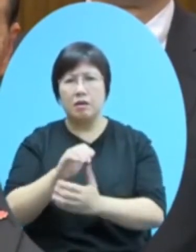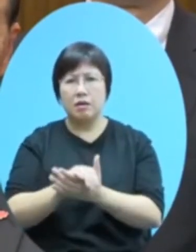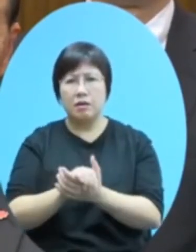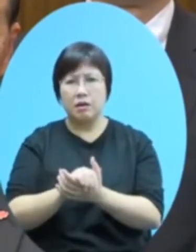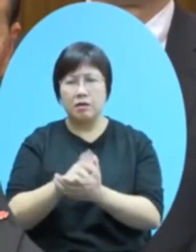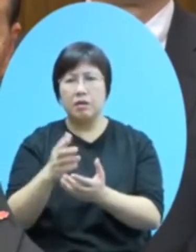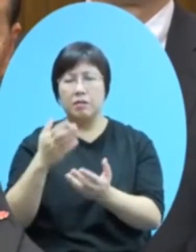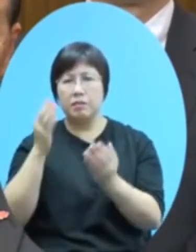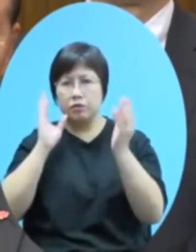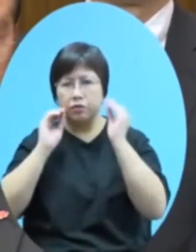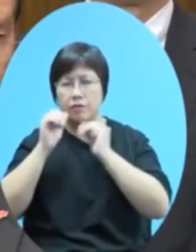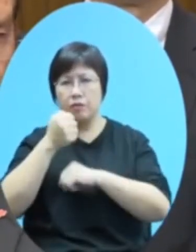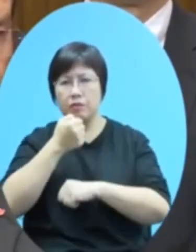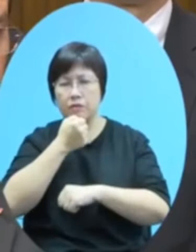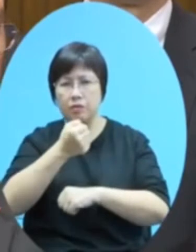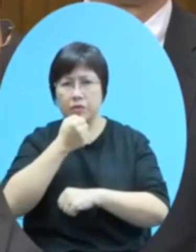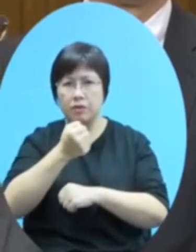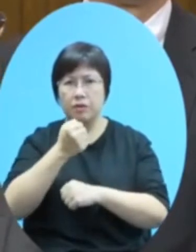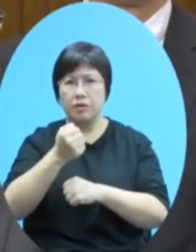to the media